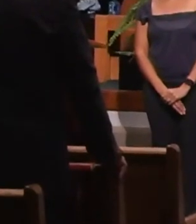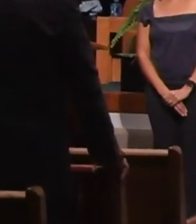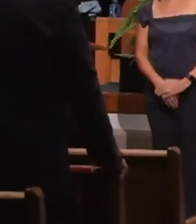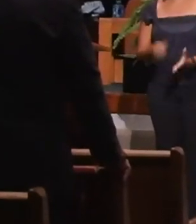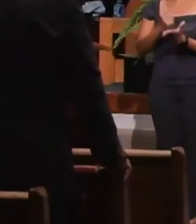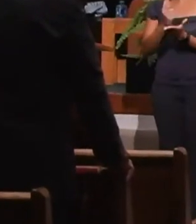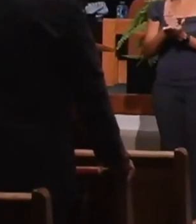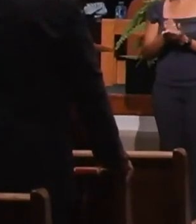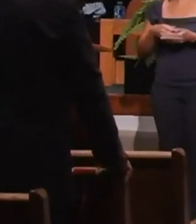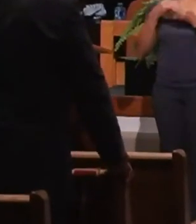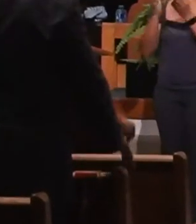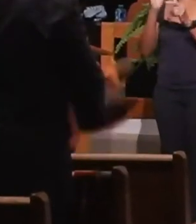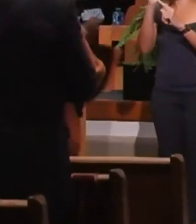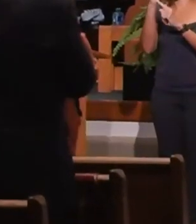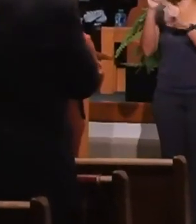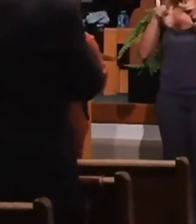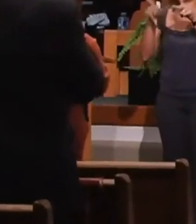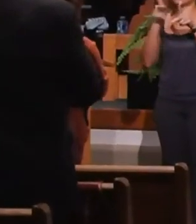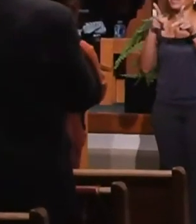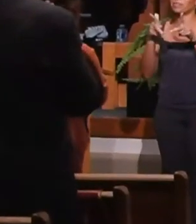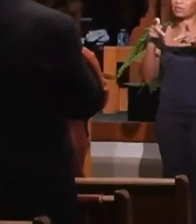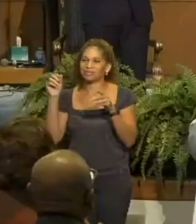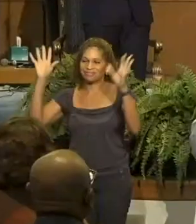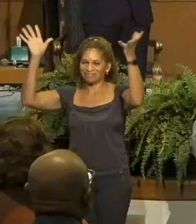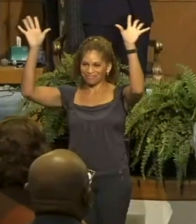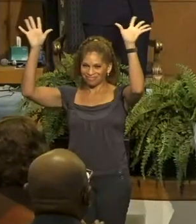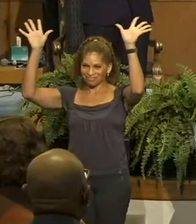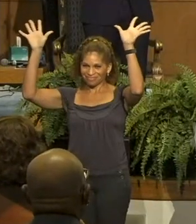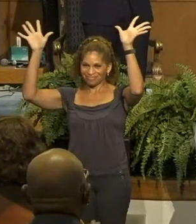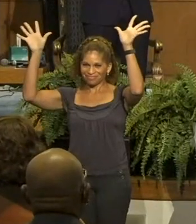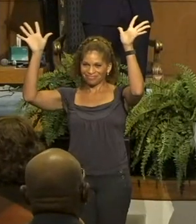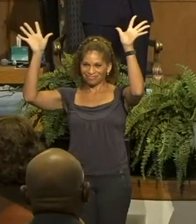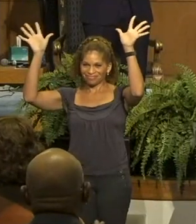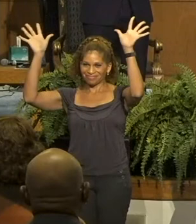Amen. Can we give our acolytes another round of applause?